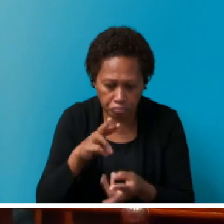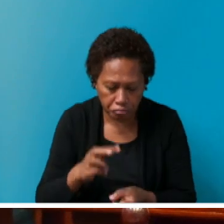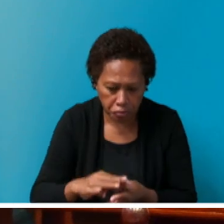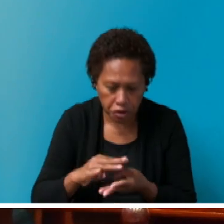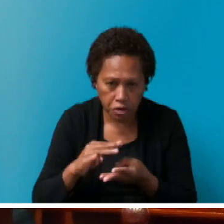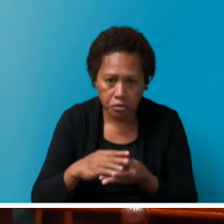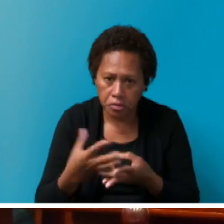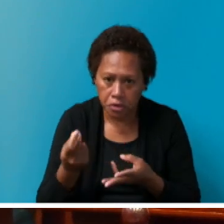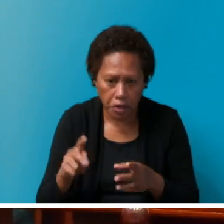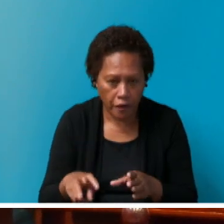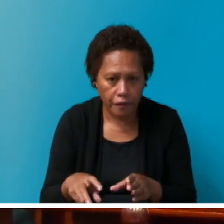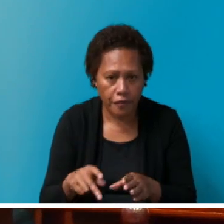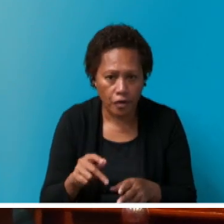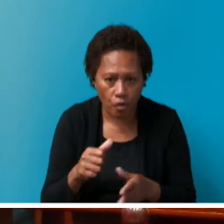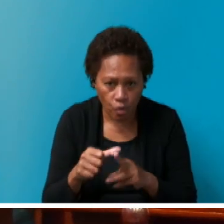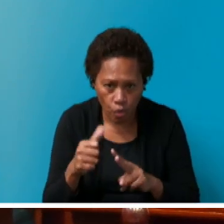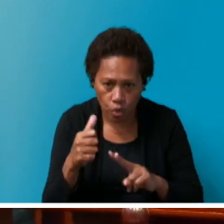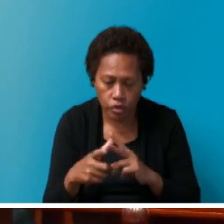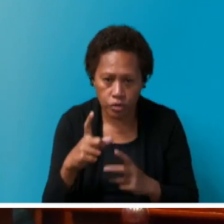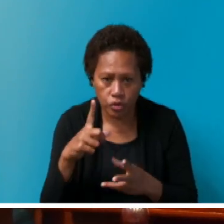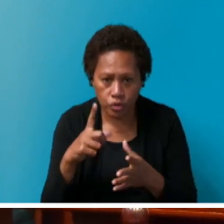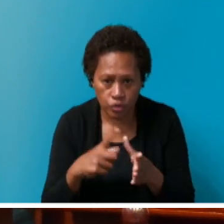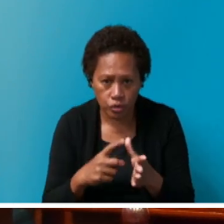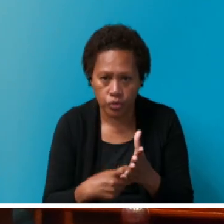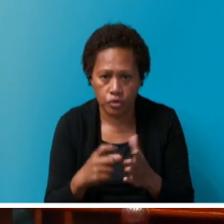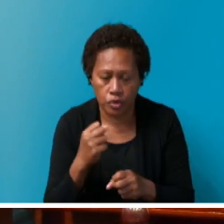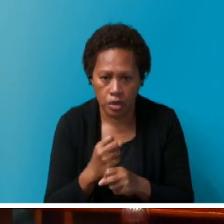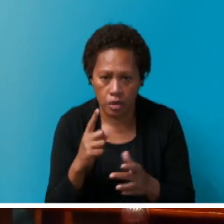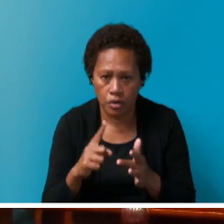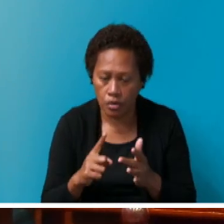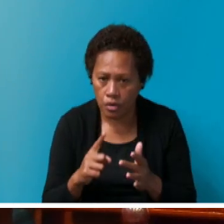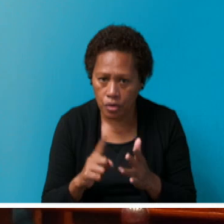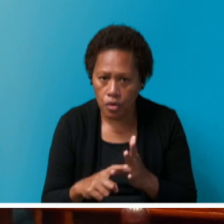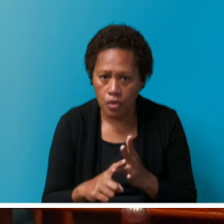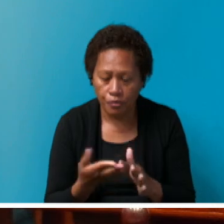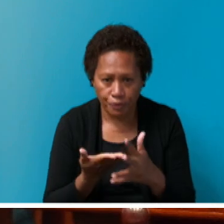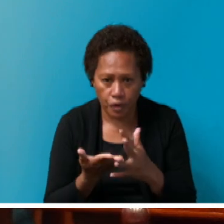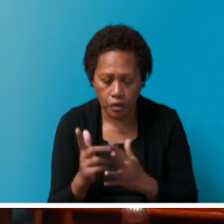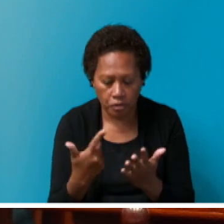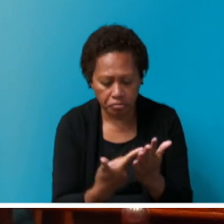passenger manifest, cargo manifest, crew list. Safety